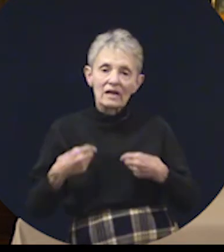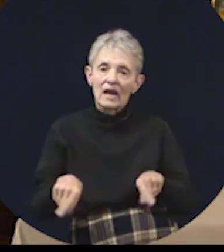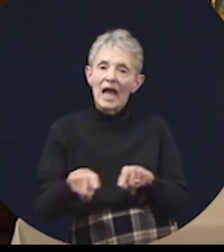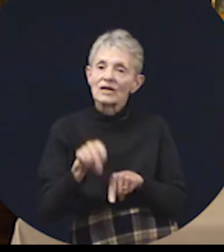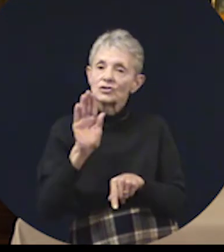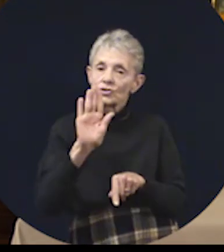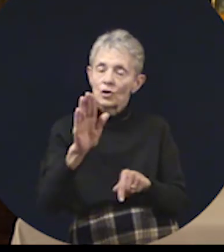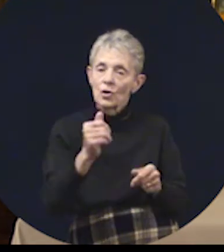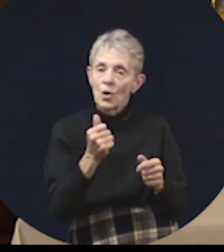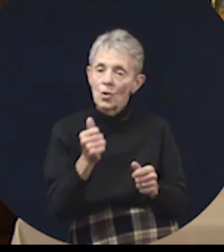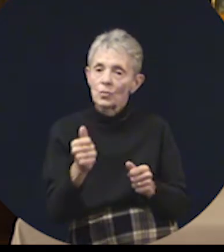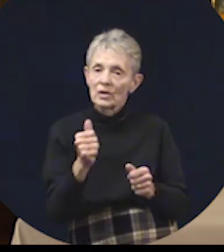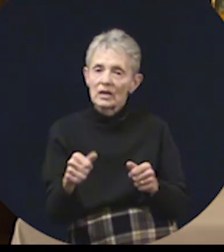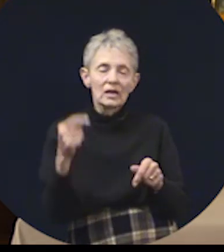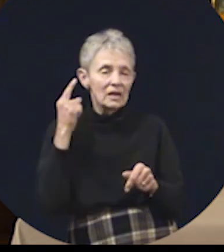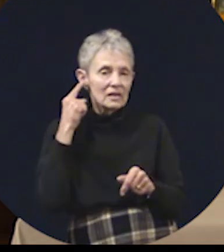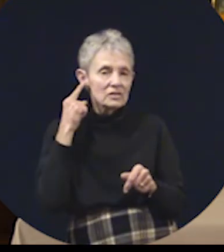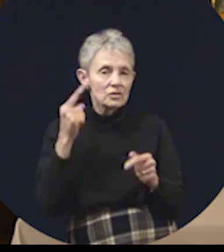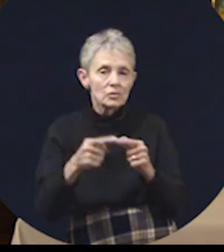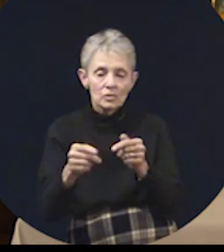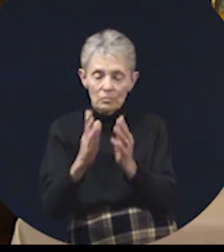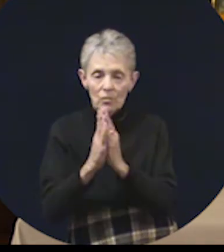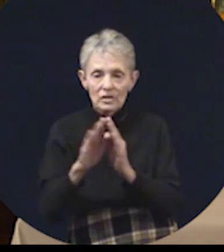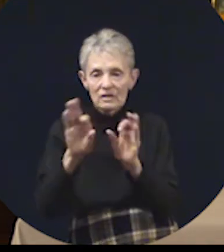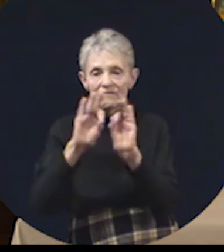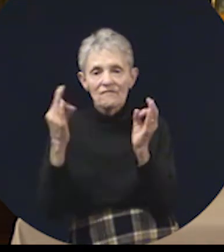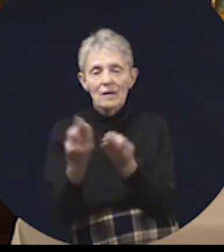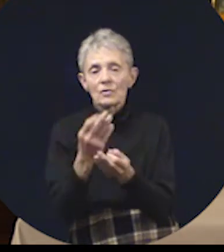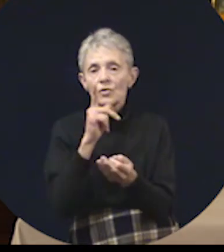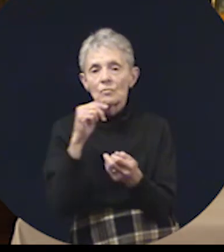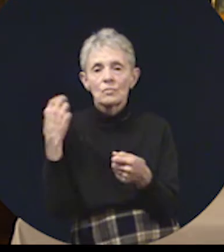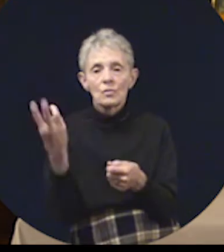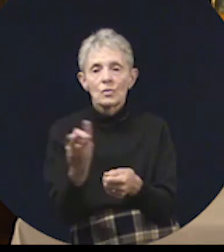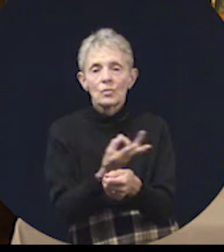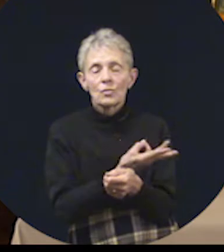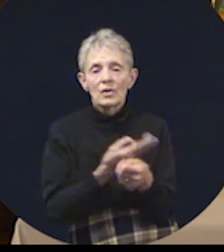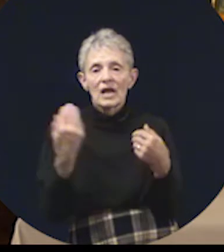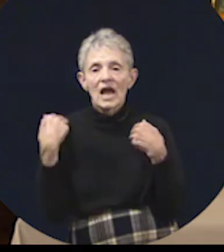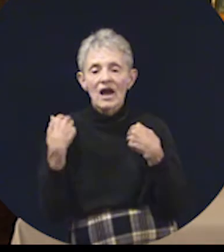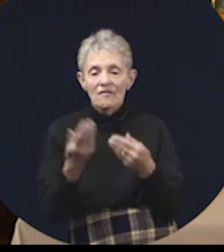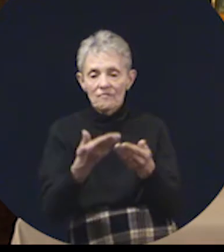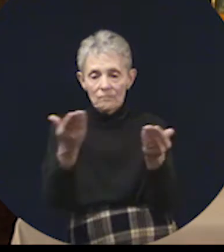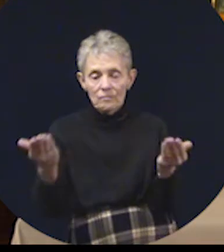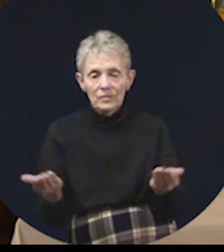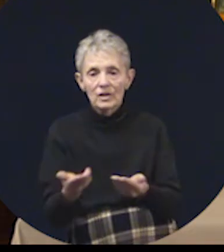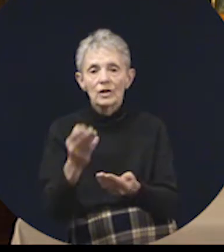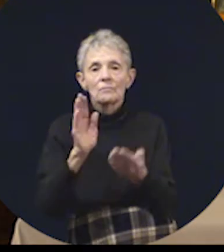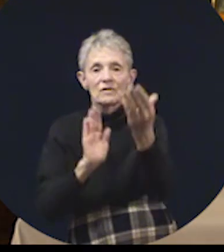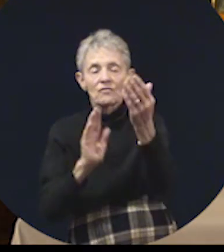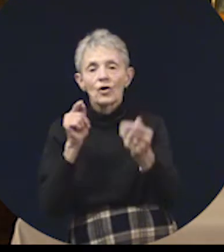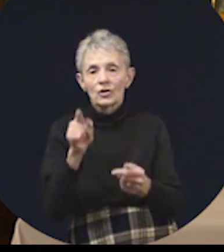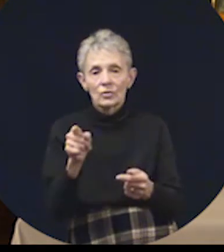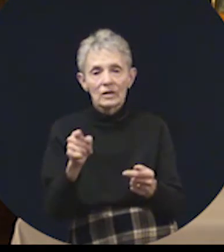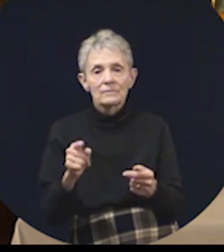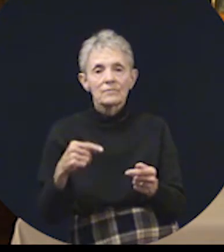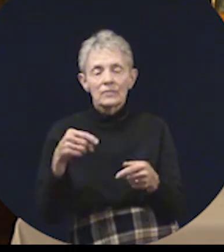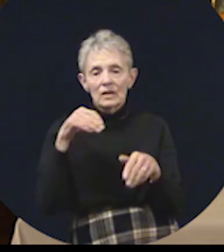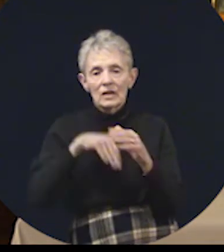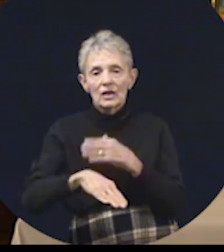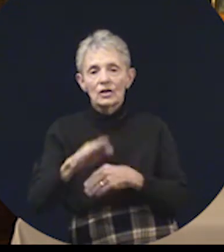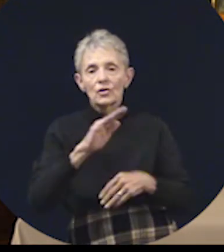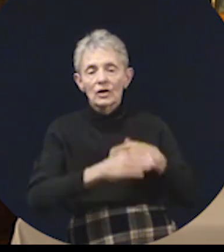Listen graciously to the prayers of this family, whom you have summoned here before you. In your compassion, O merciful